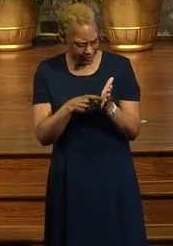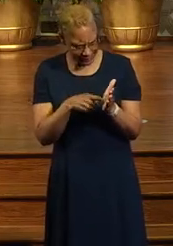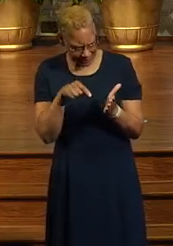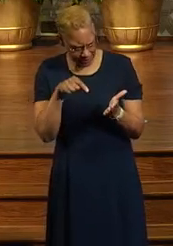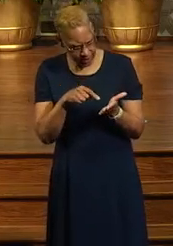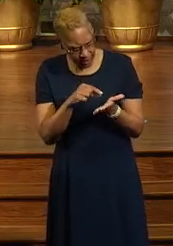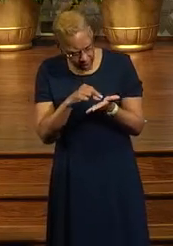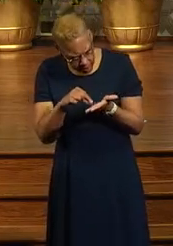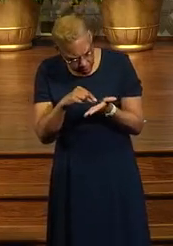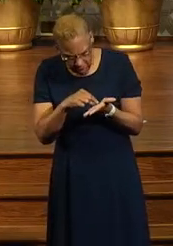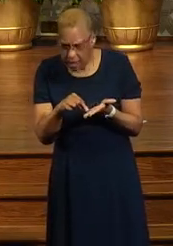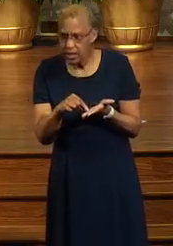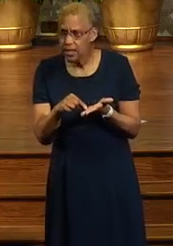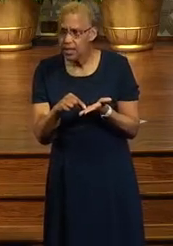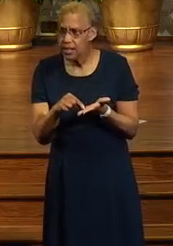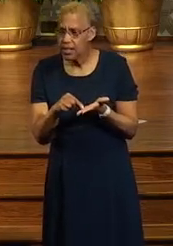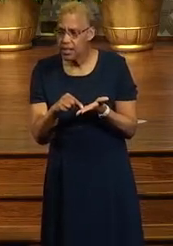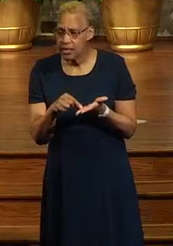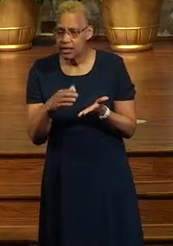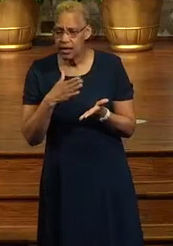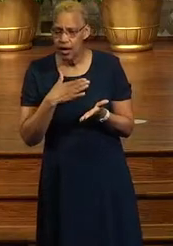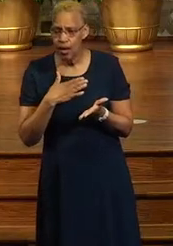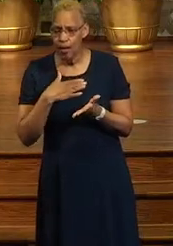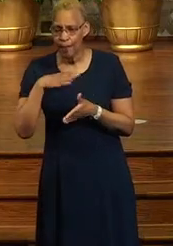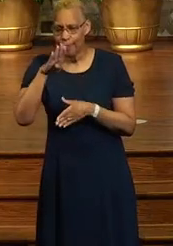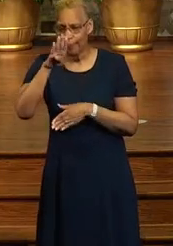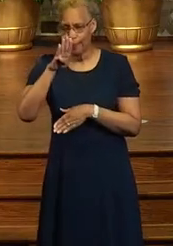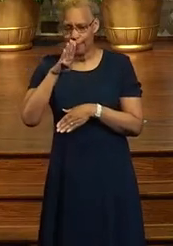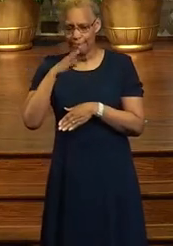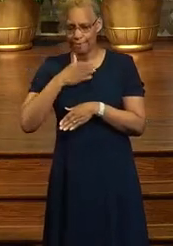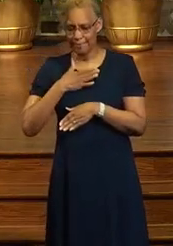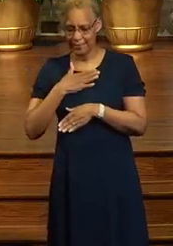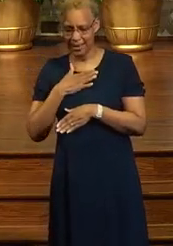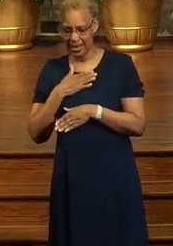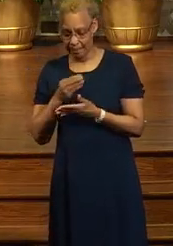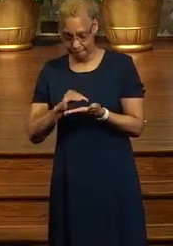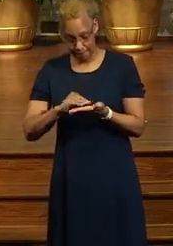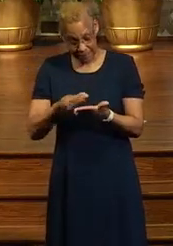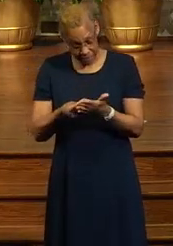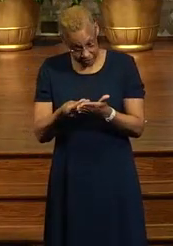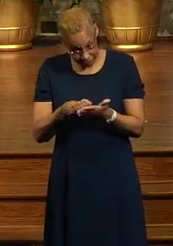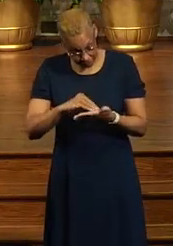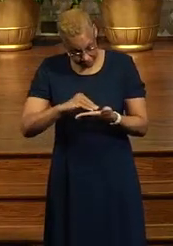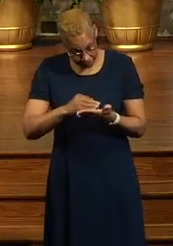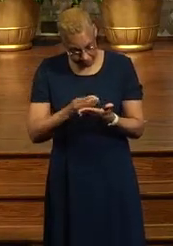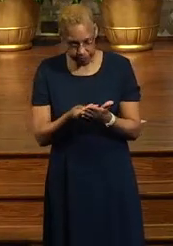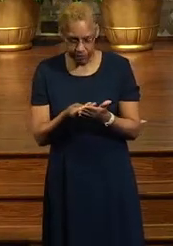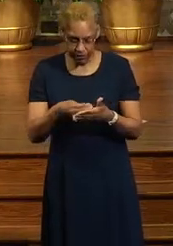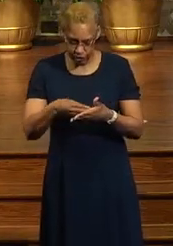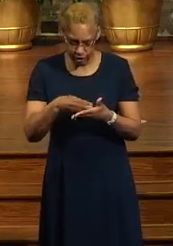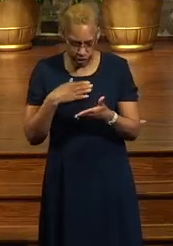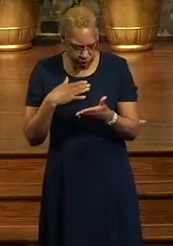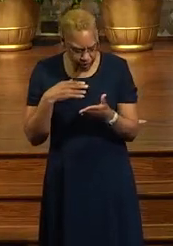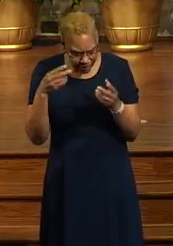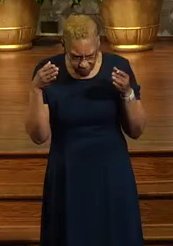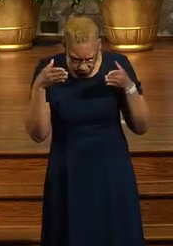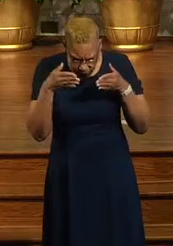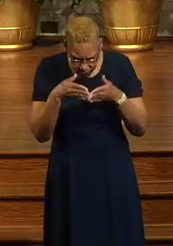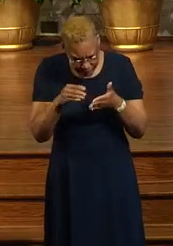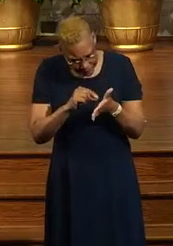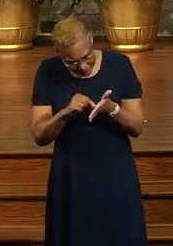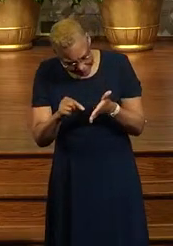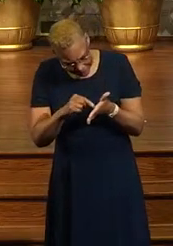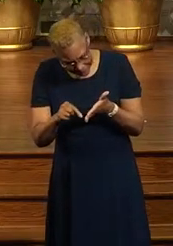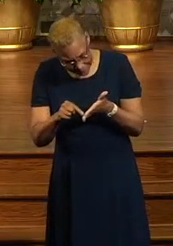envelope. It's called combined budget. We'd like to, for you to focus on that line today as you return